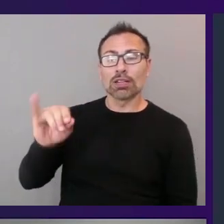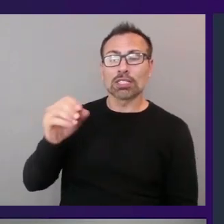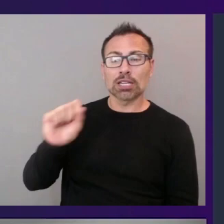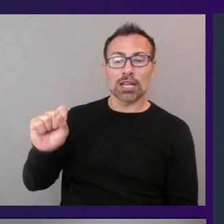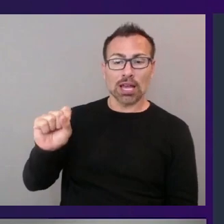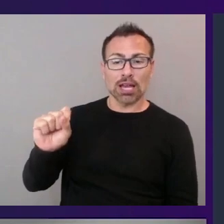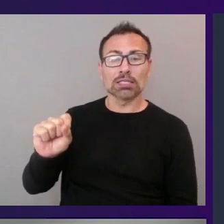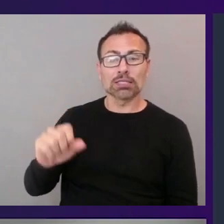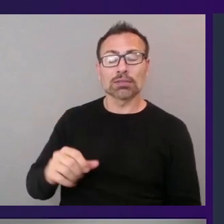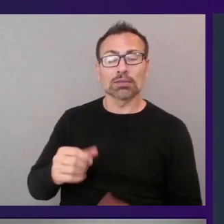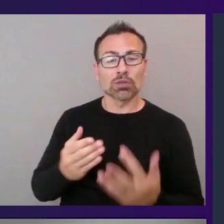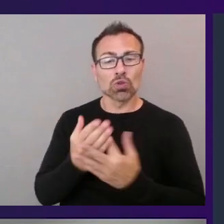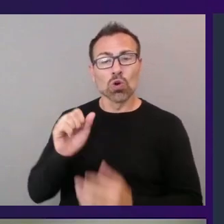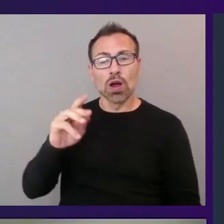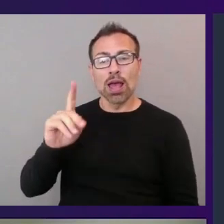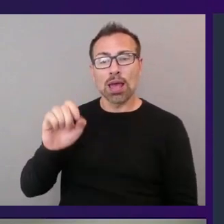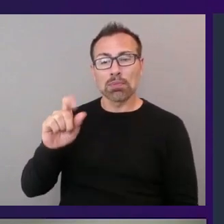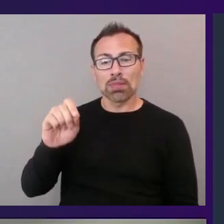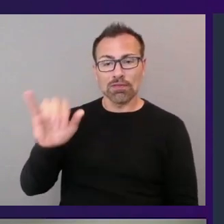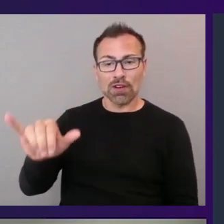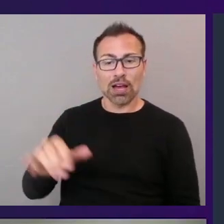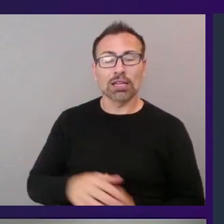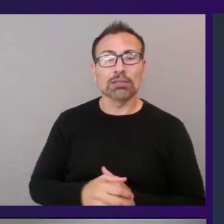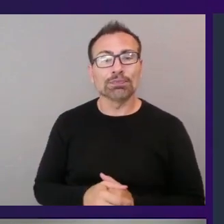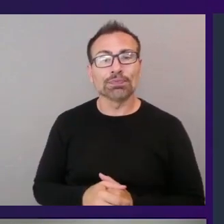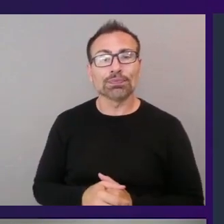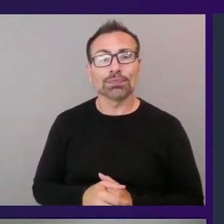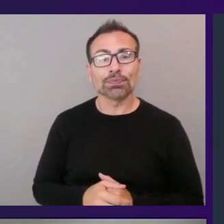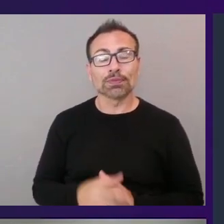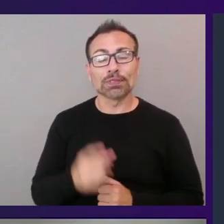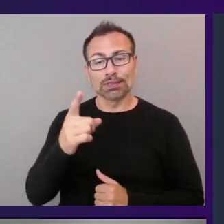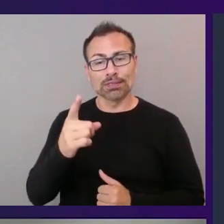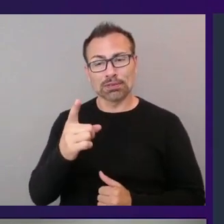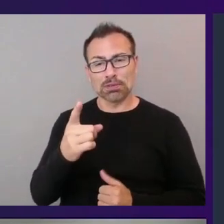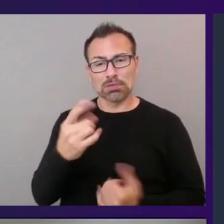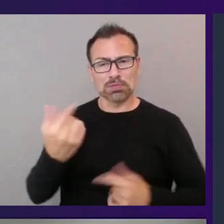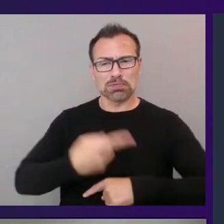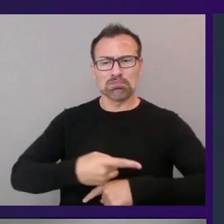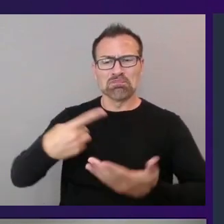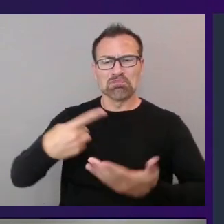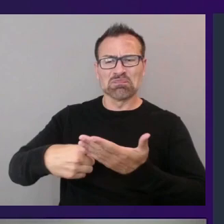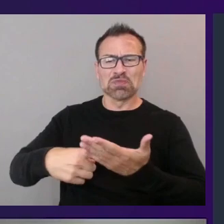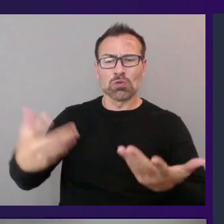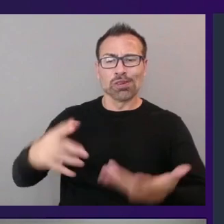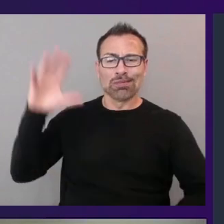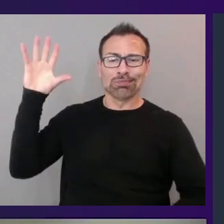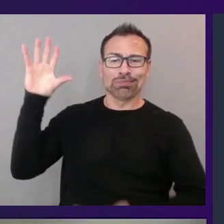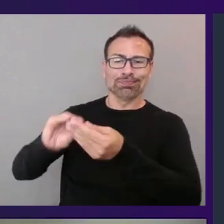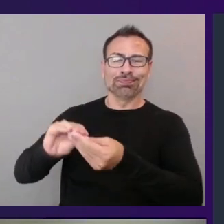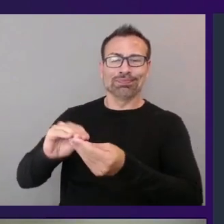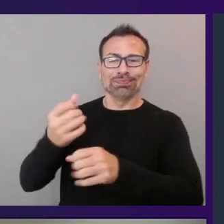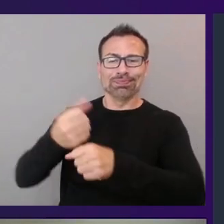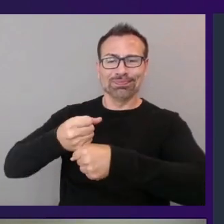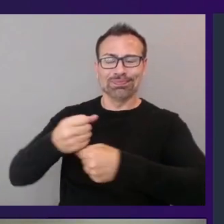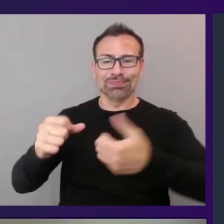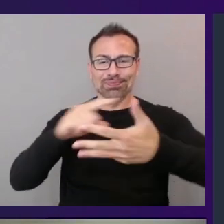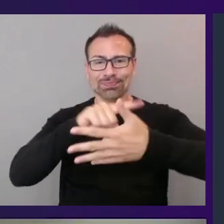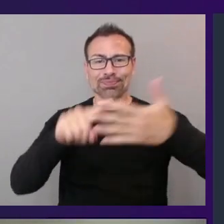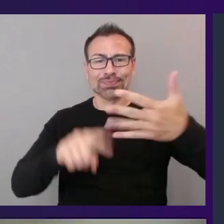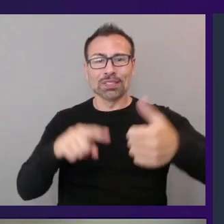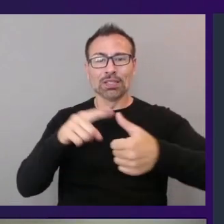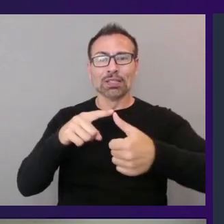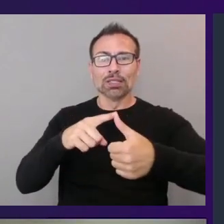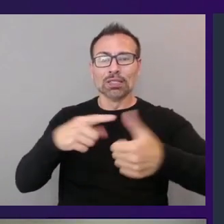So let's recap. We've covered today an overview of Amplify, a little bit more detail in Amplify